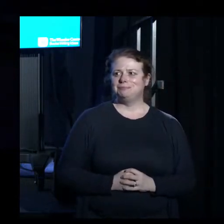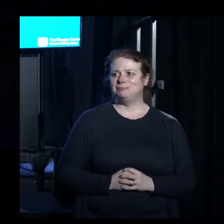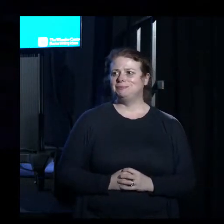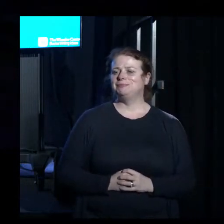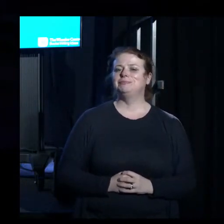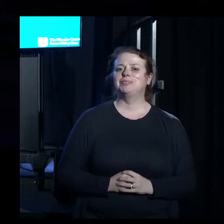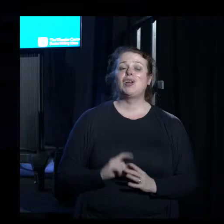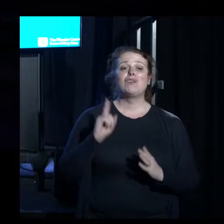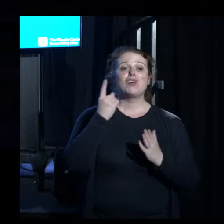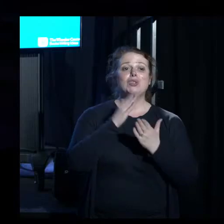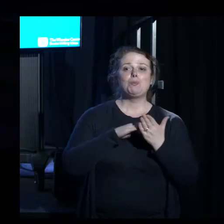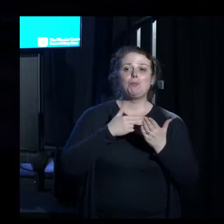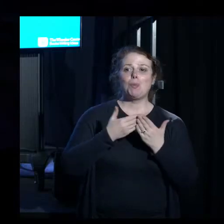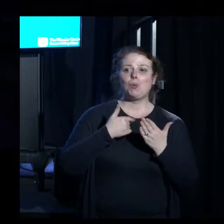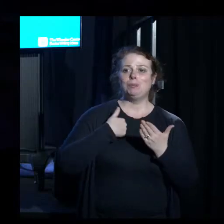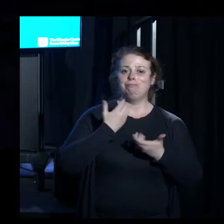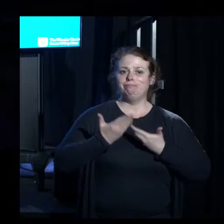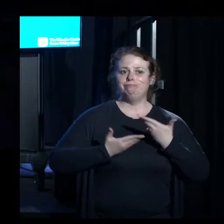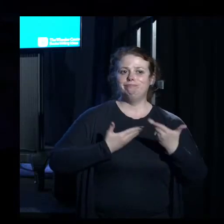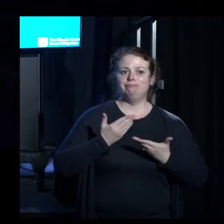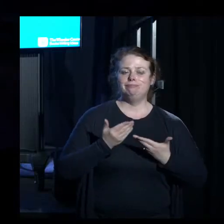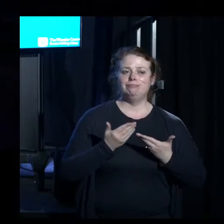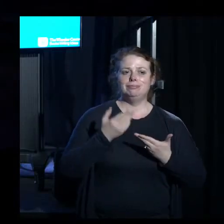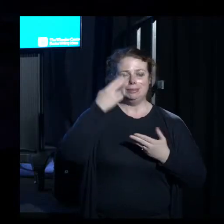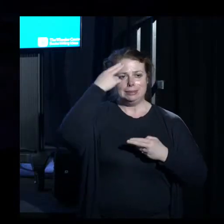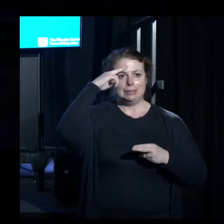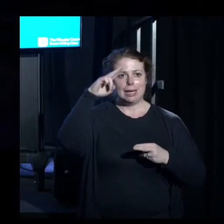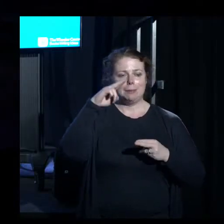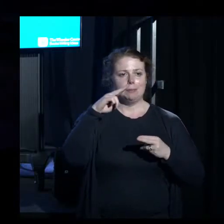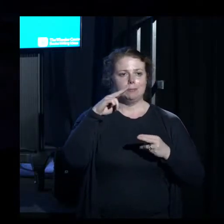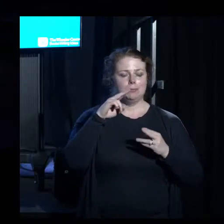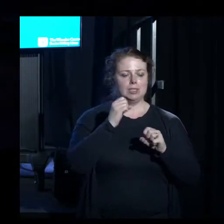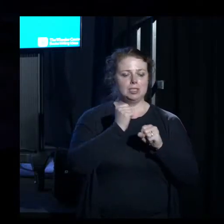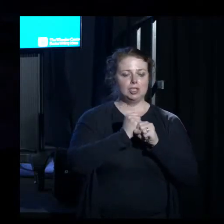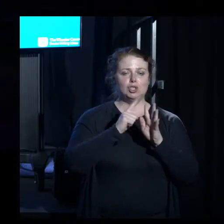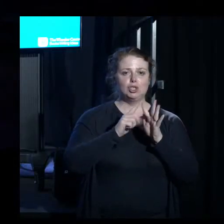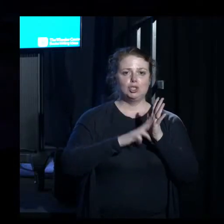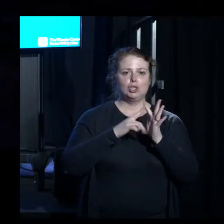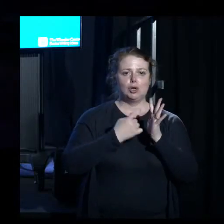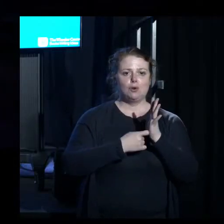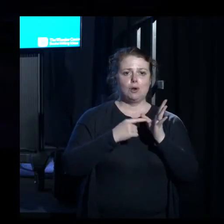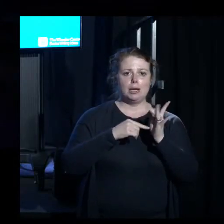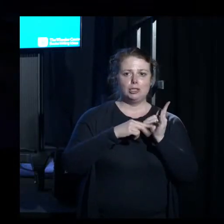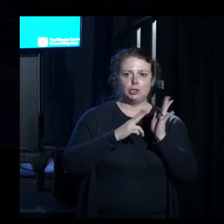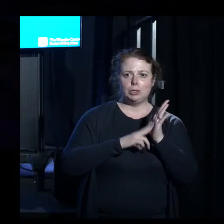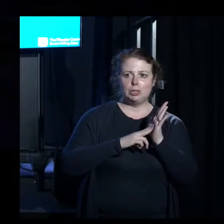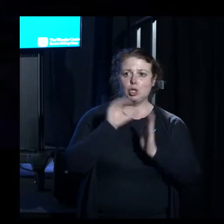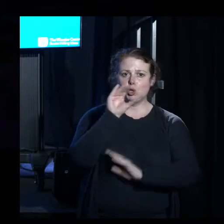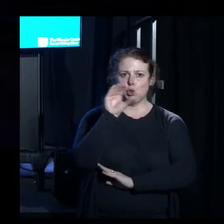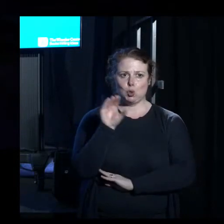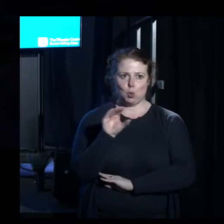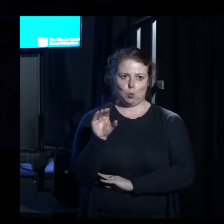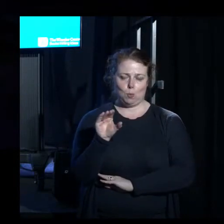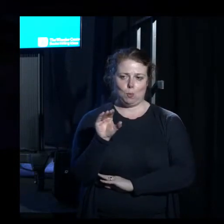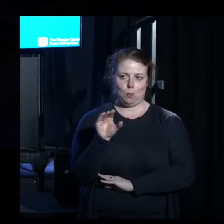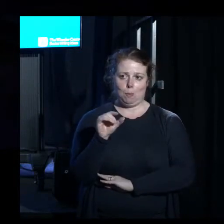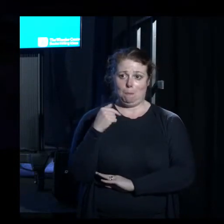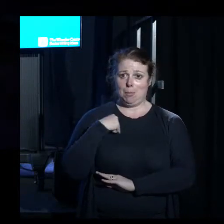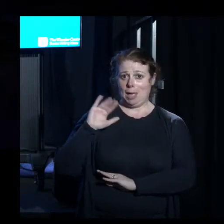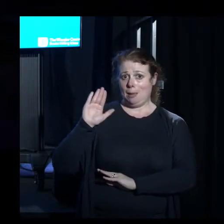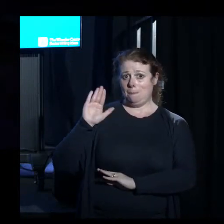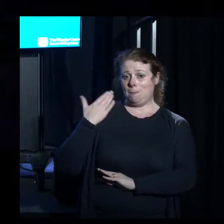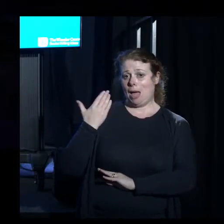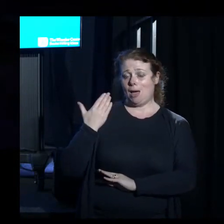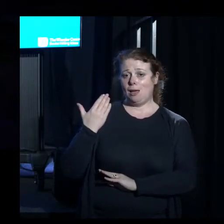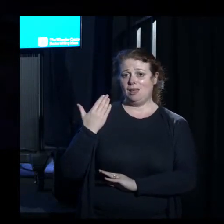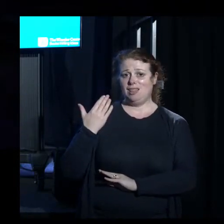The first poem that I'm performing this evening is called Generation Zoom. I used to perform without